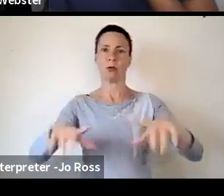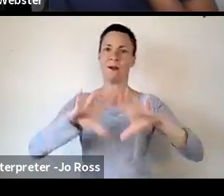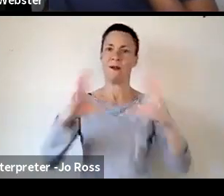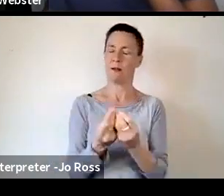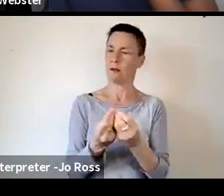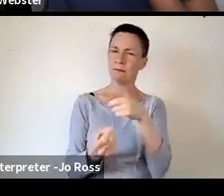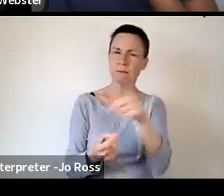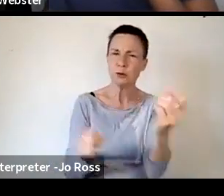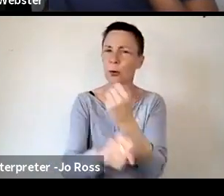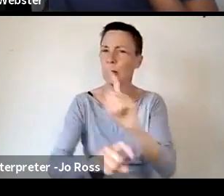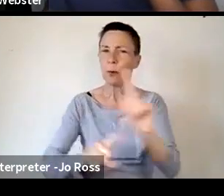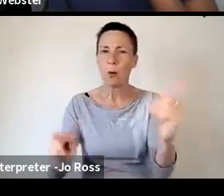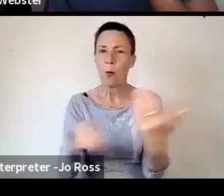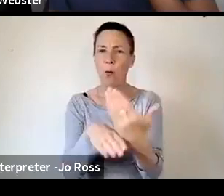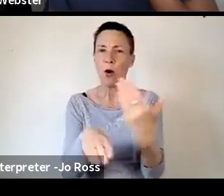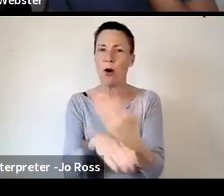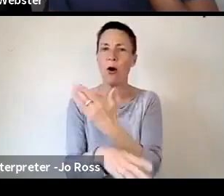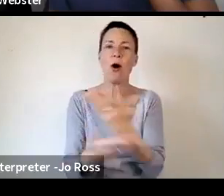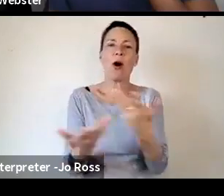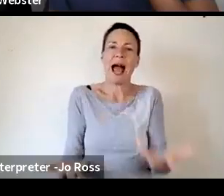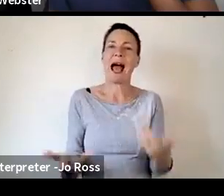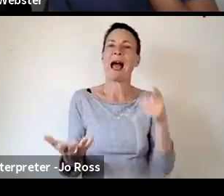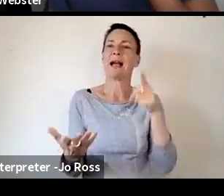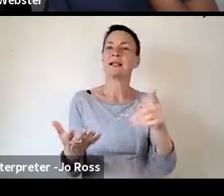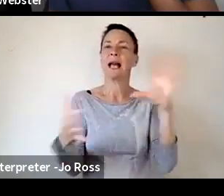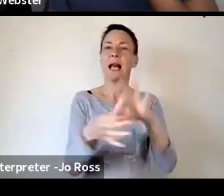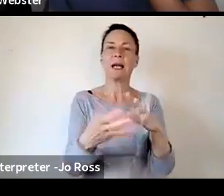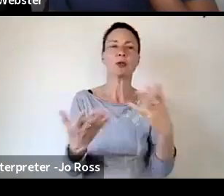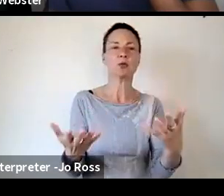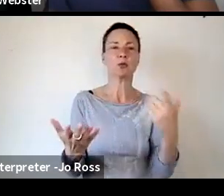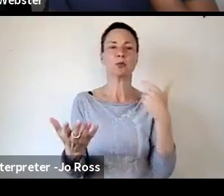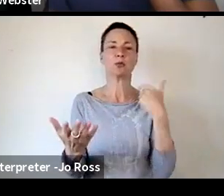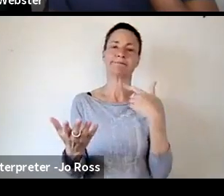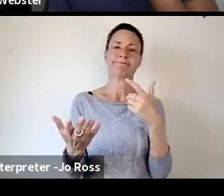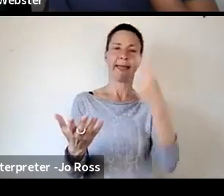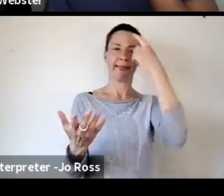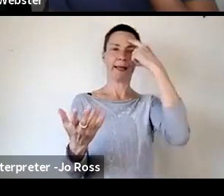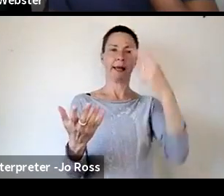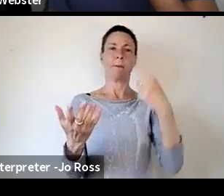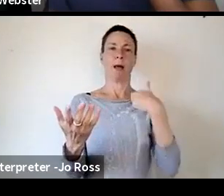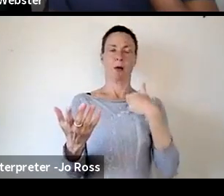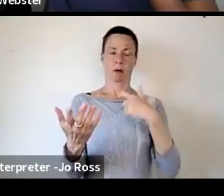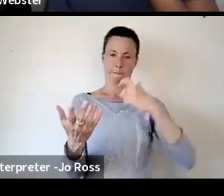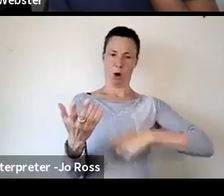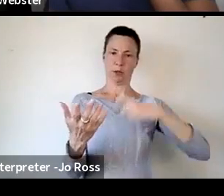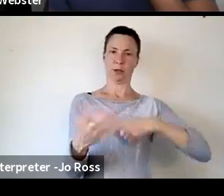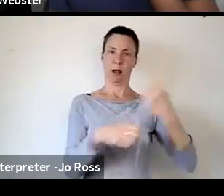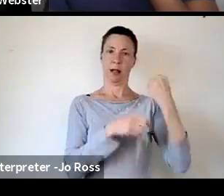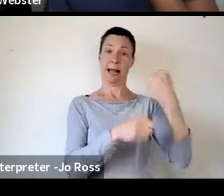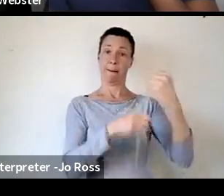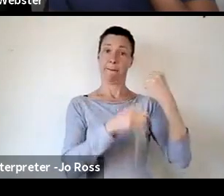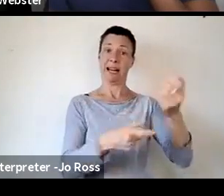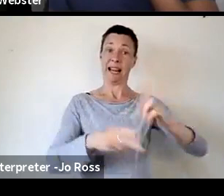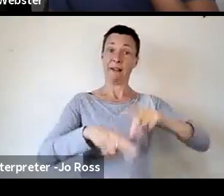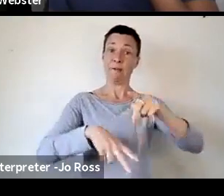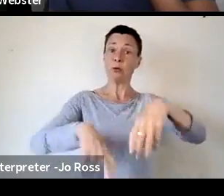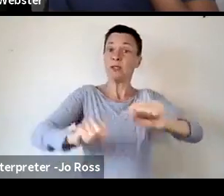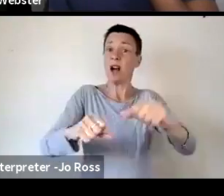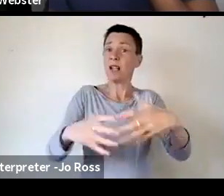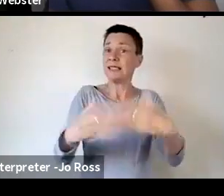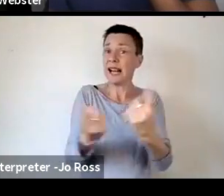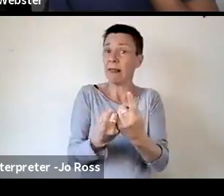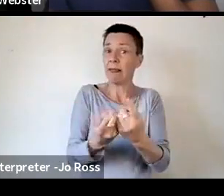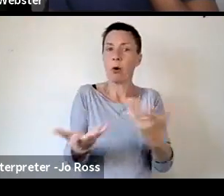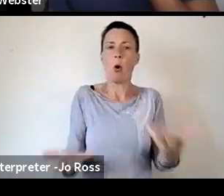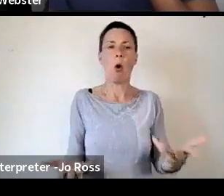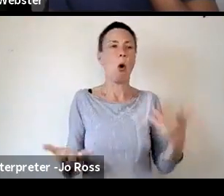doing work-wise and in terms of, in relation to the personal campaigning that you're doing, whether you had started anything